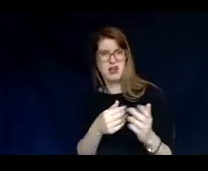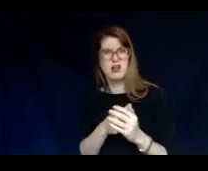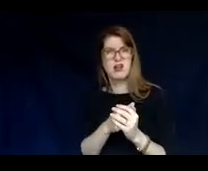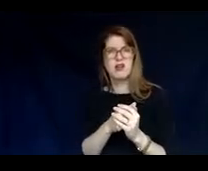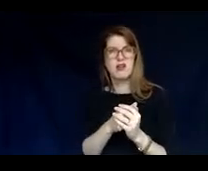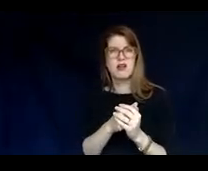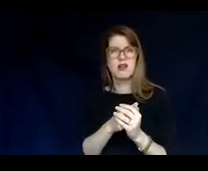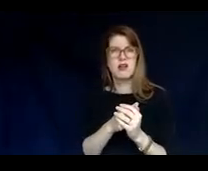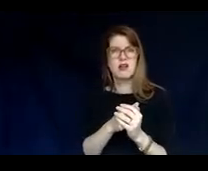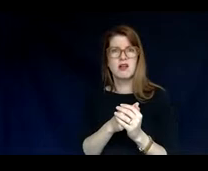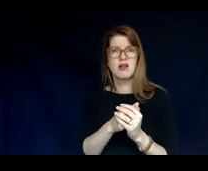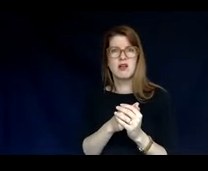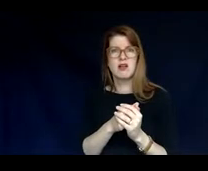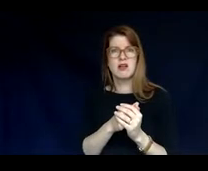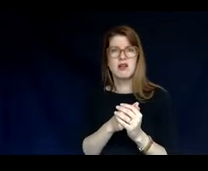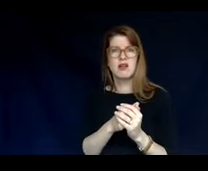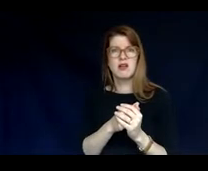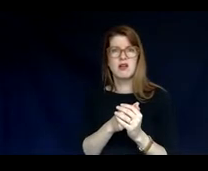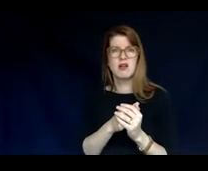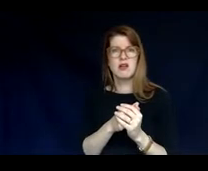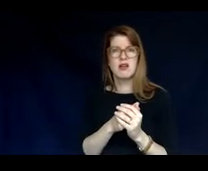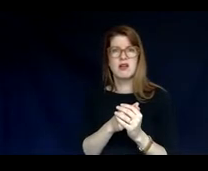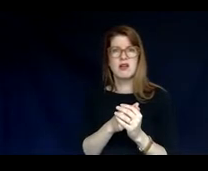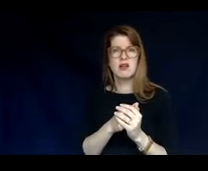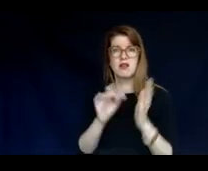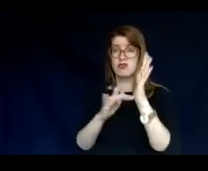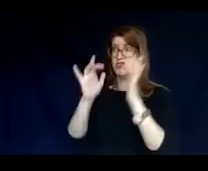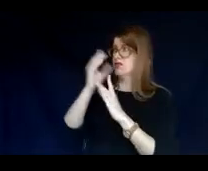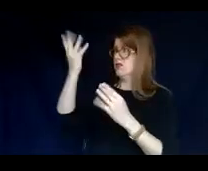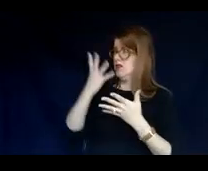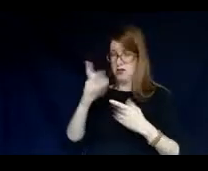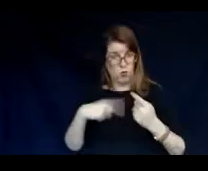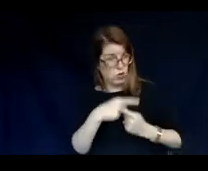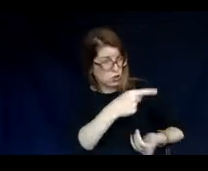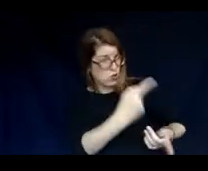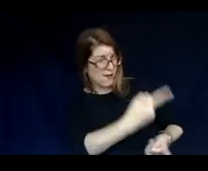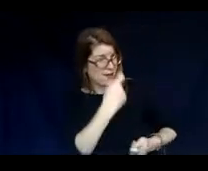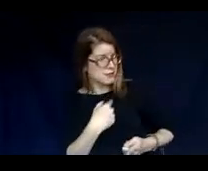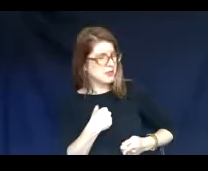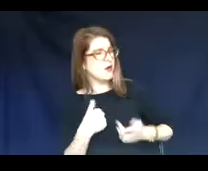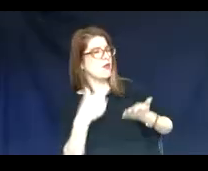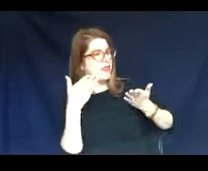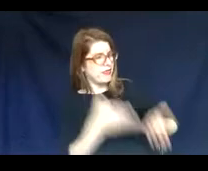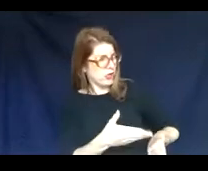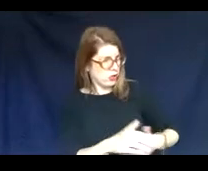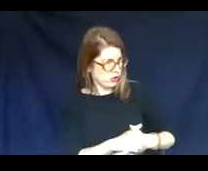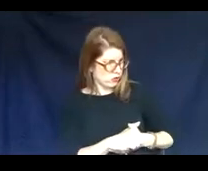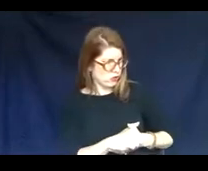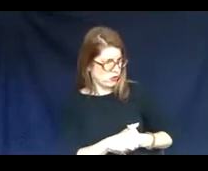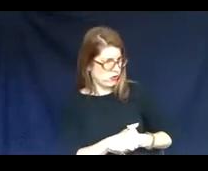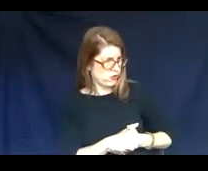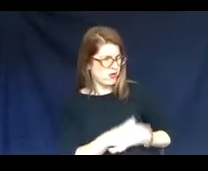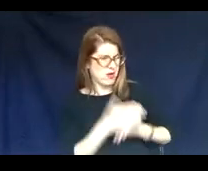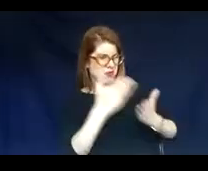Jesus said, when you asked me for your help, for my help, I was there. He said, I've been there the